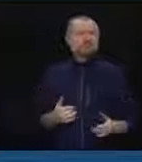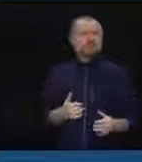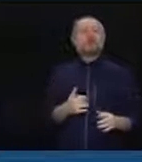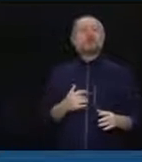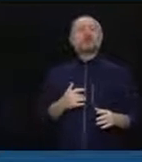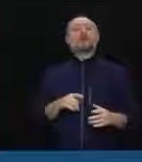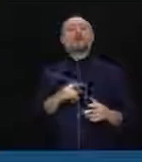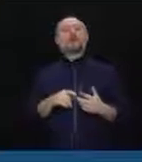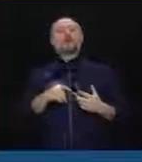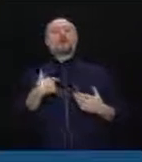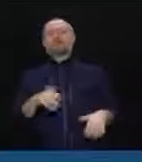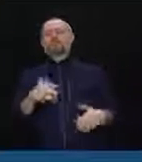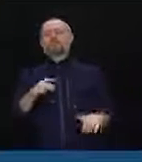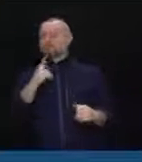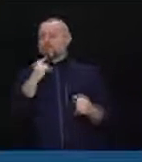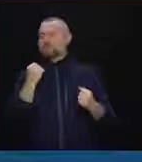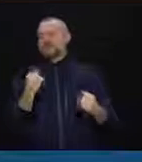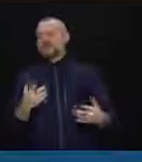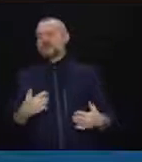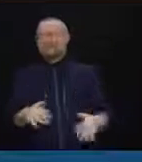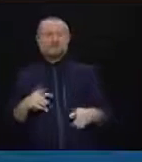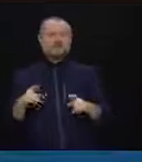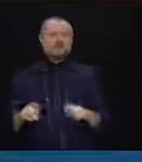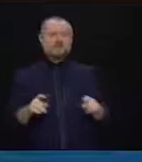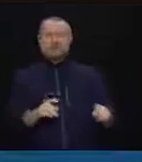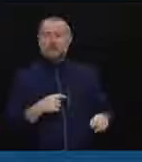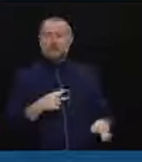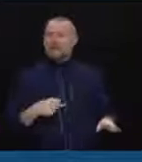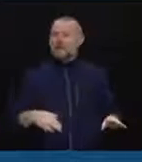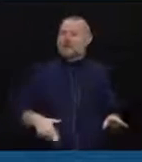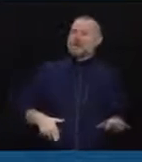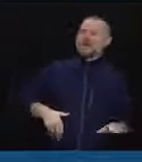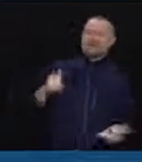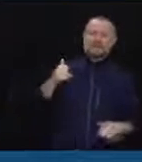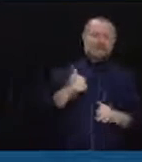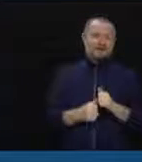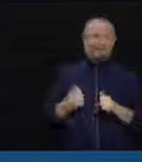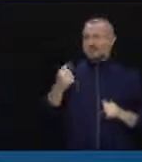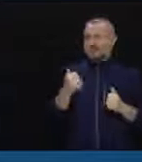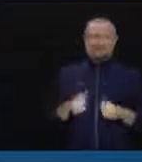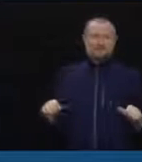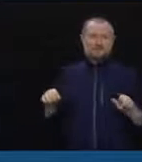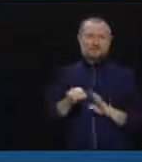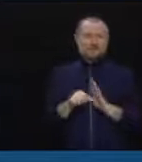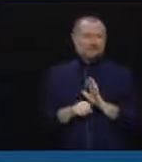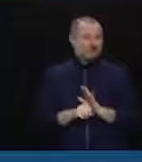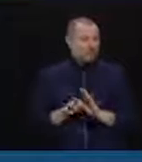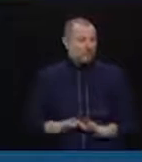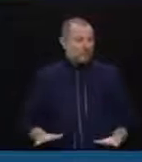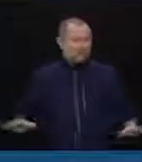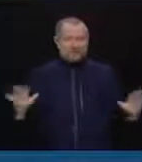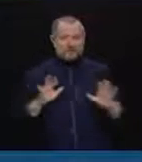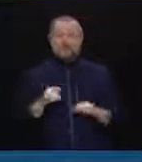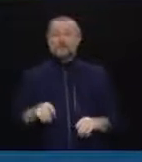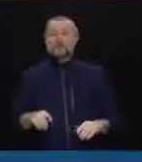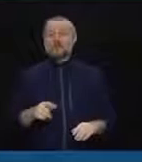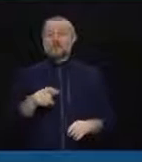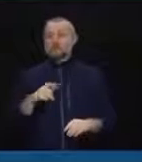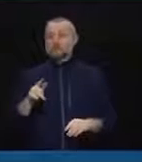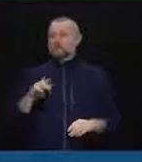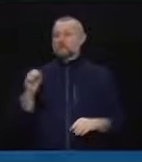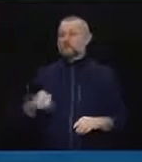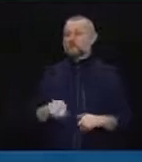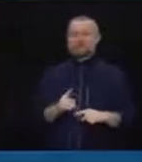enormous number of tests being done, higher than any state in the nation, and we are showing a 23% infection rate, those who are being tested,